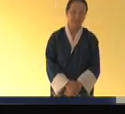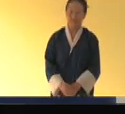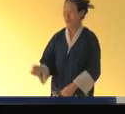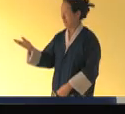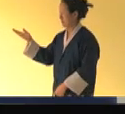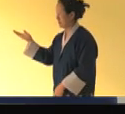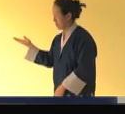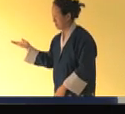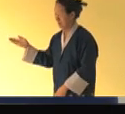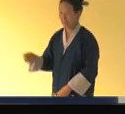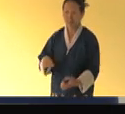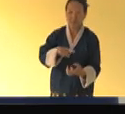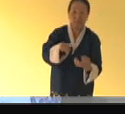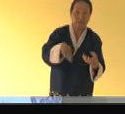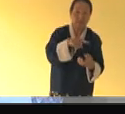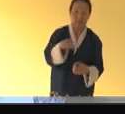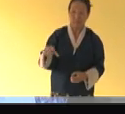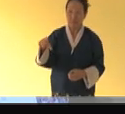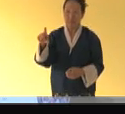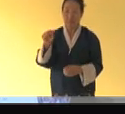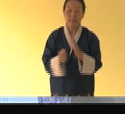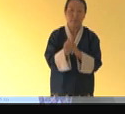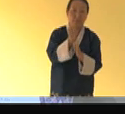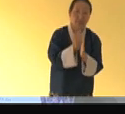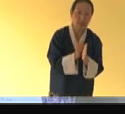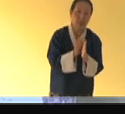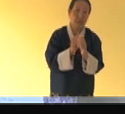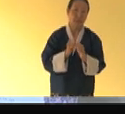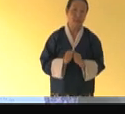Here is the corner for the insects diversity of Bhutan. So